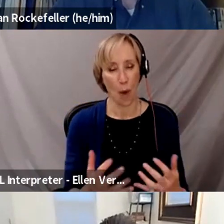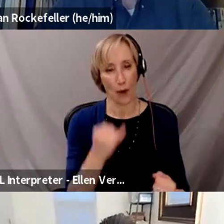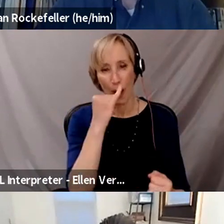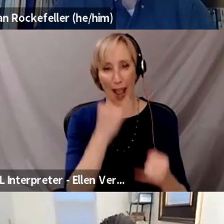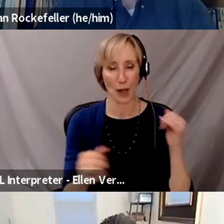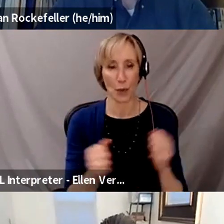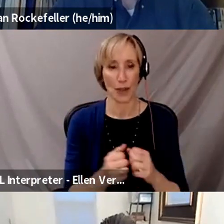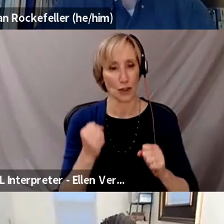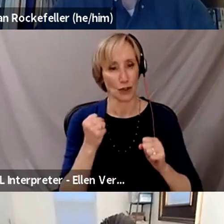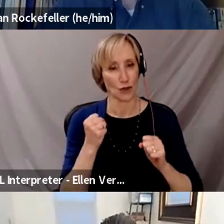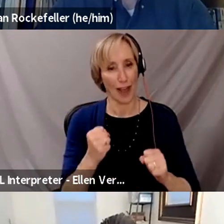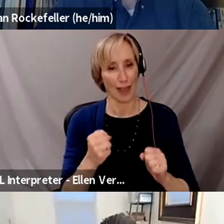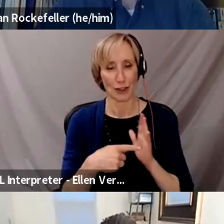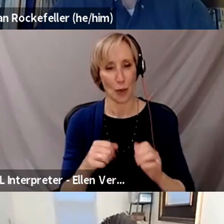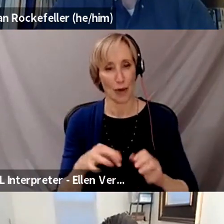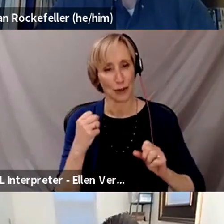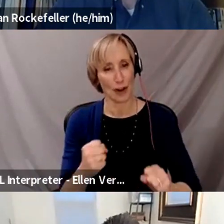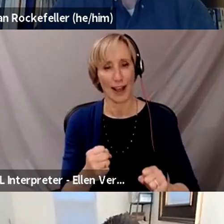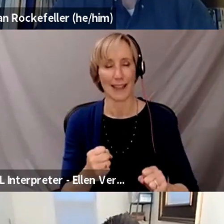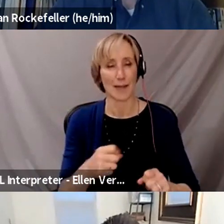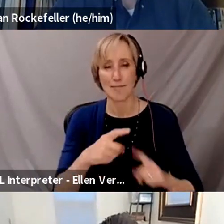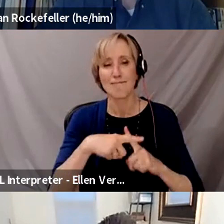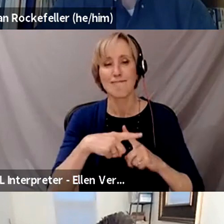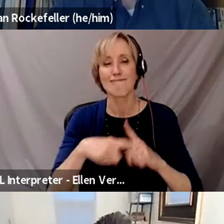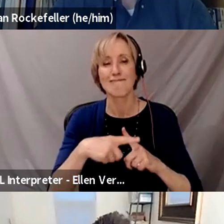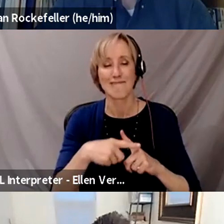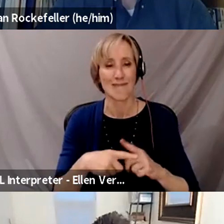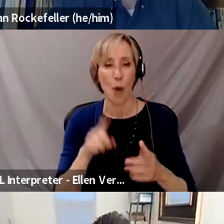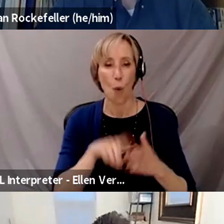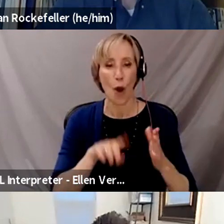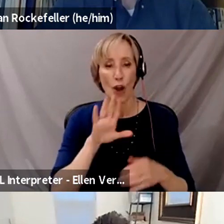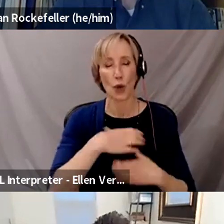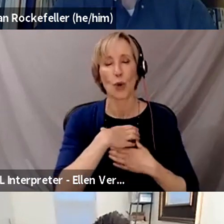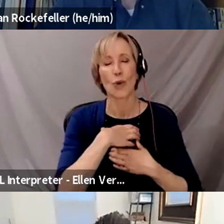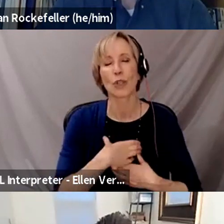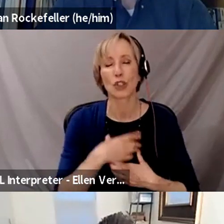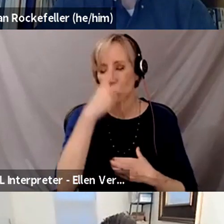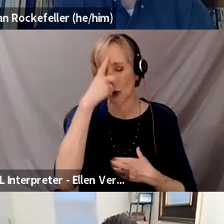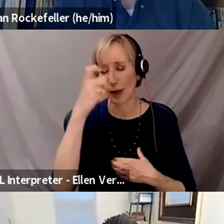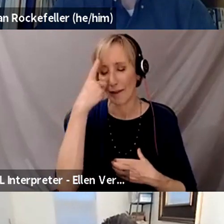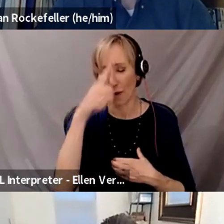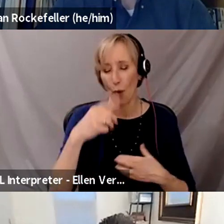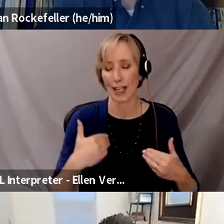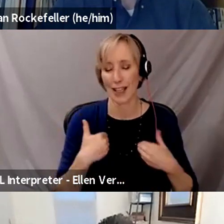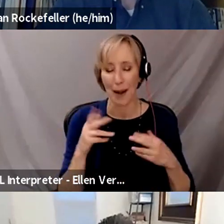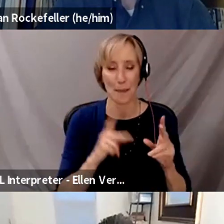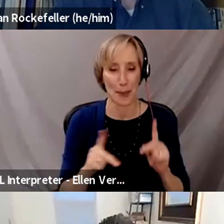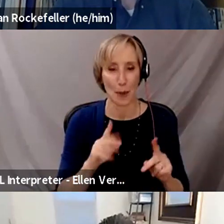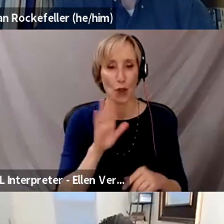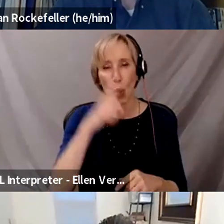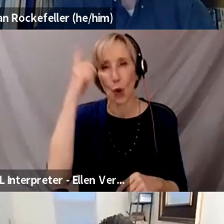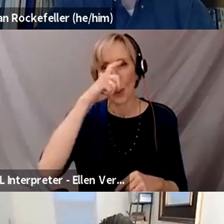maybe. What are your wishes for the younger generation? What is wisdom you would like to